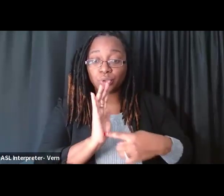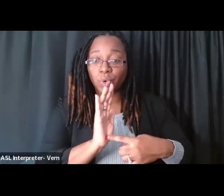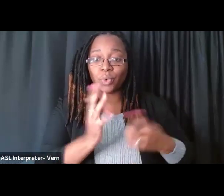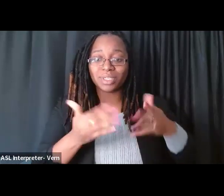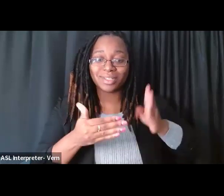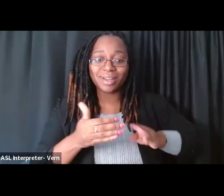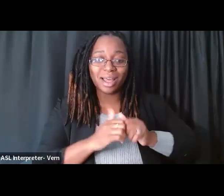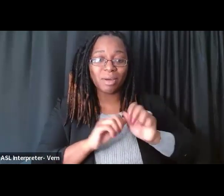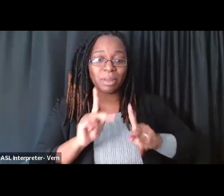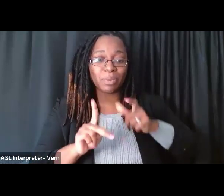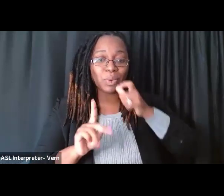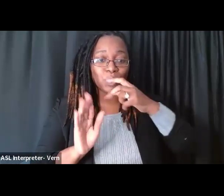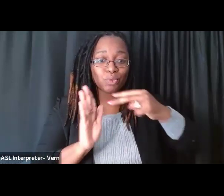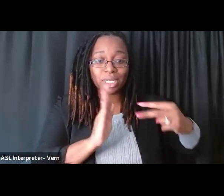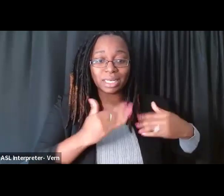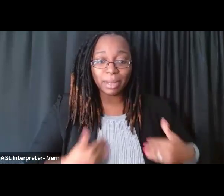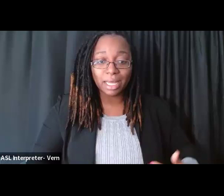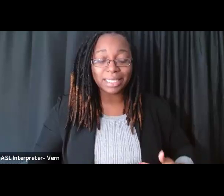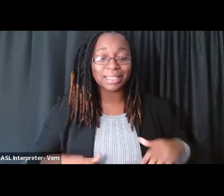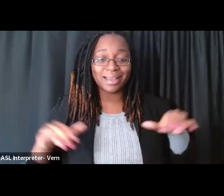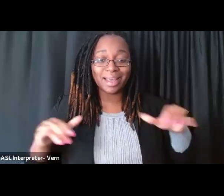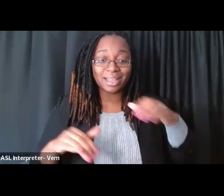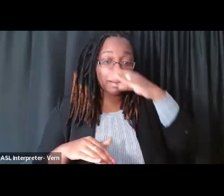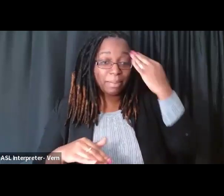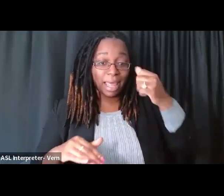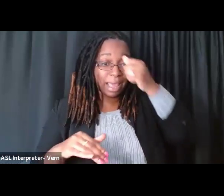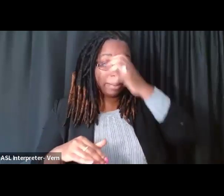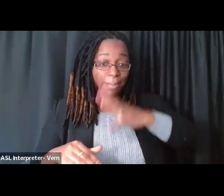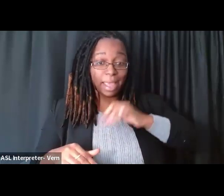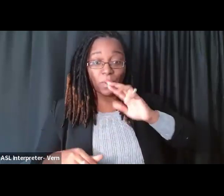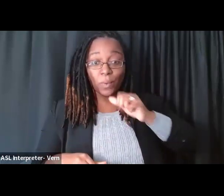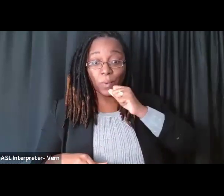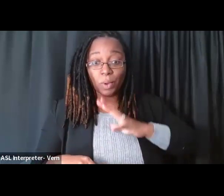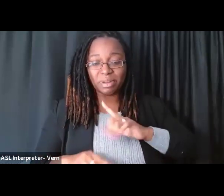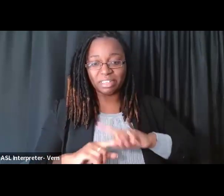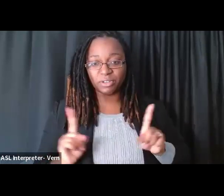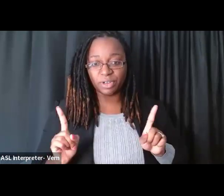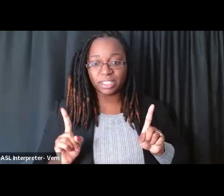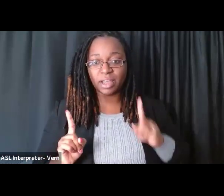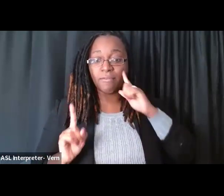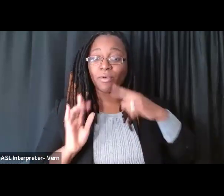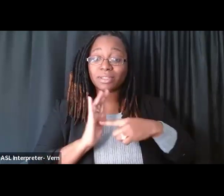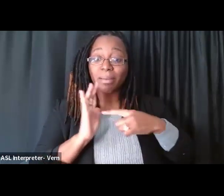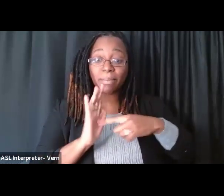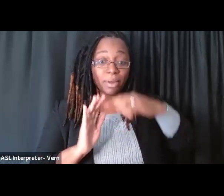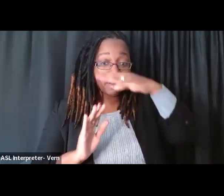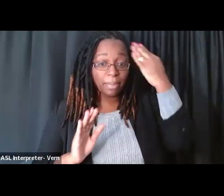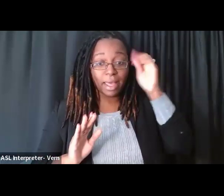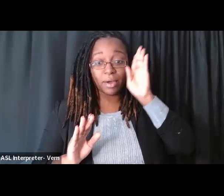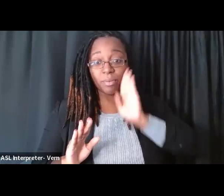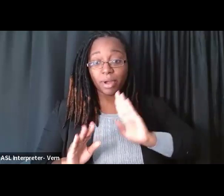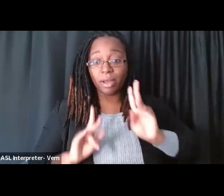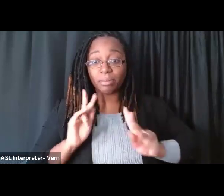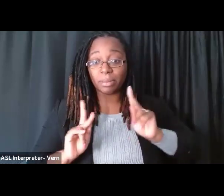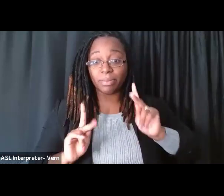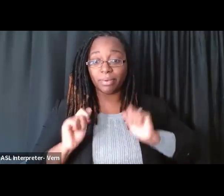what may look like advocacy and speaking up when a white person does it can be read as aggression when coming from Black and Brown folks.